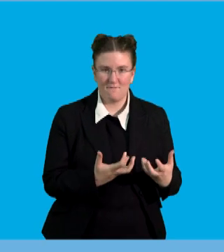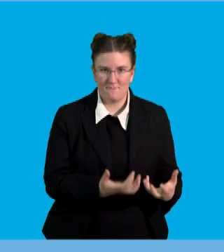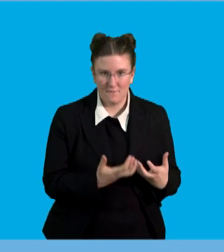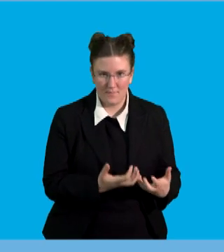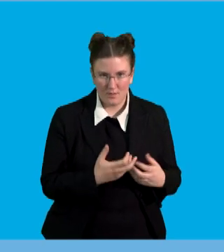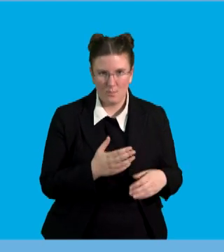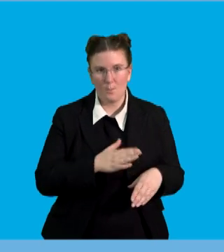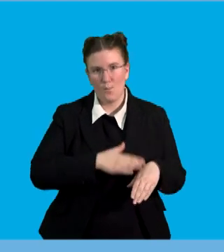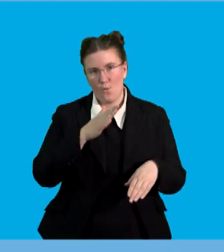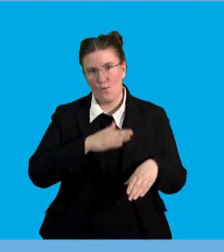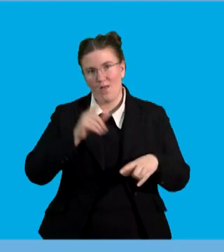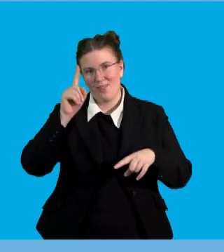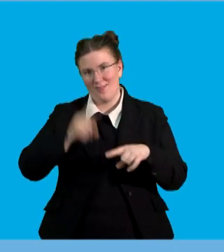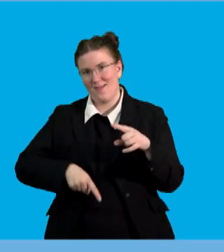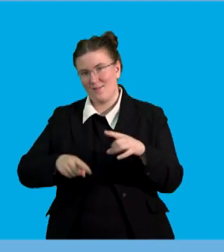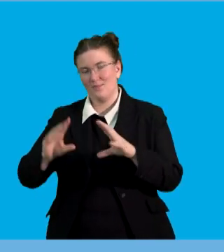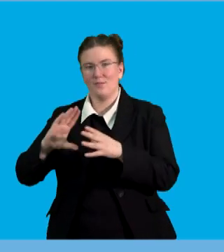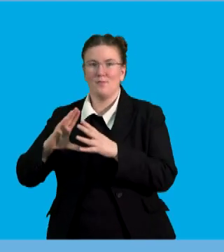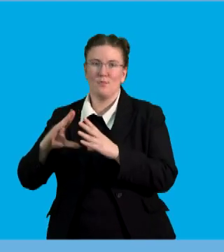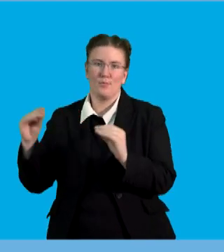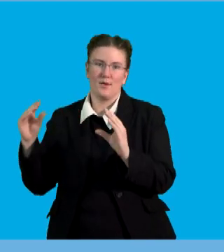than the